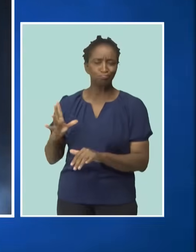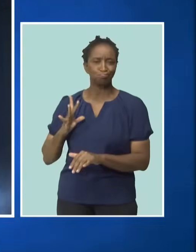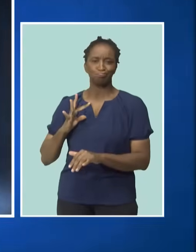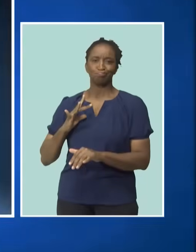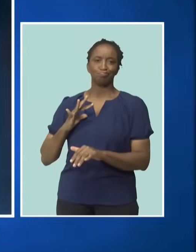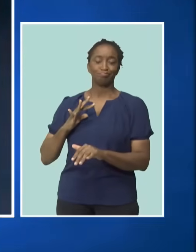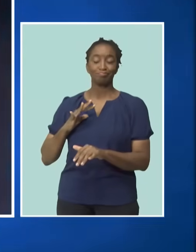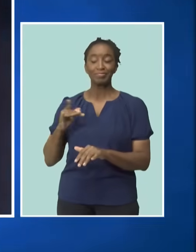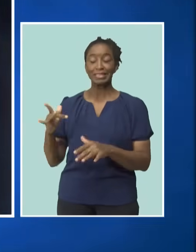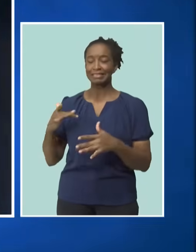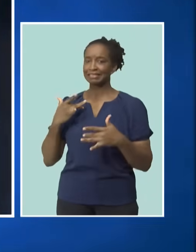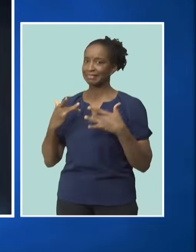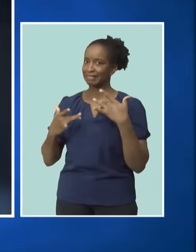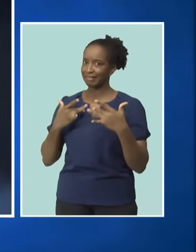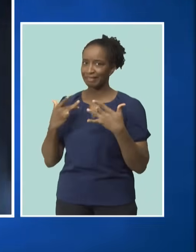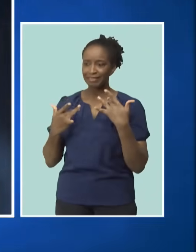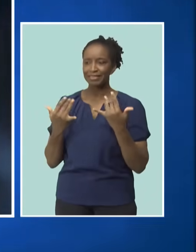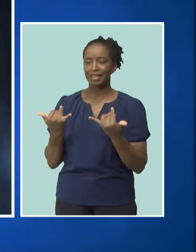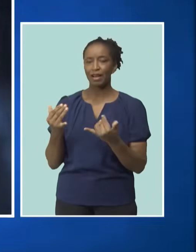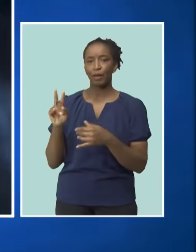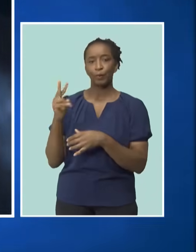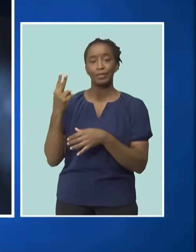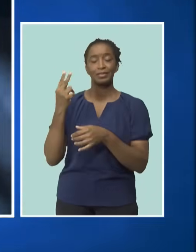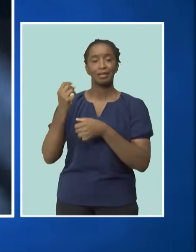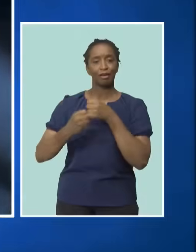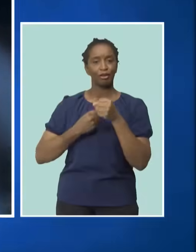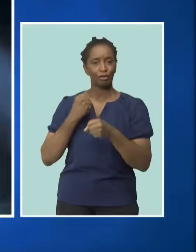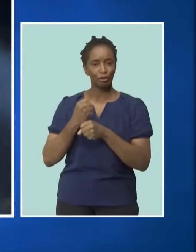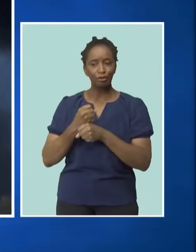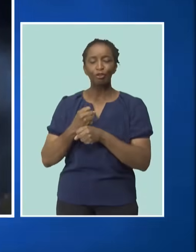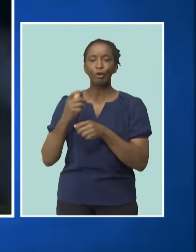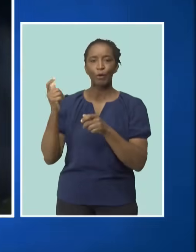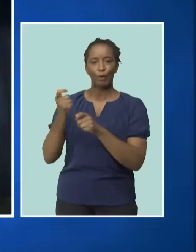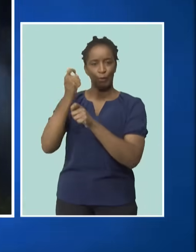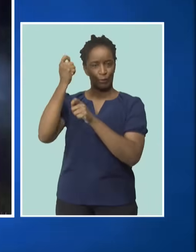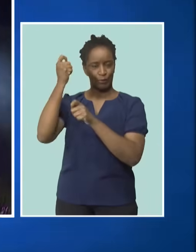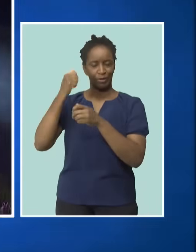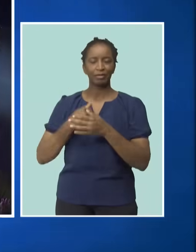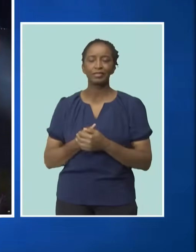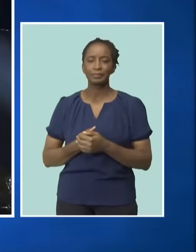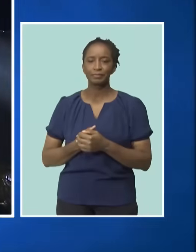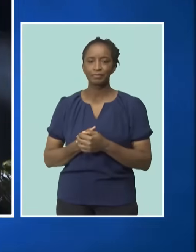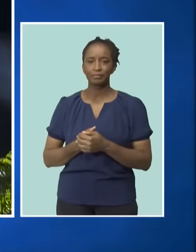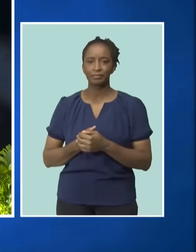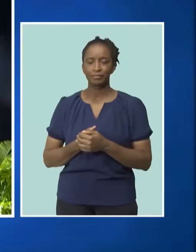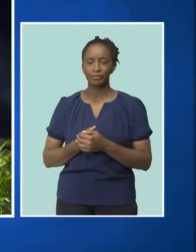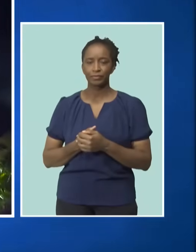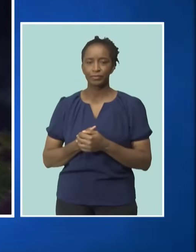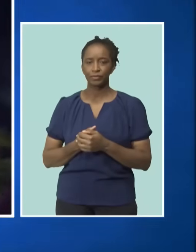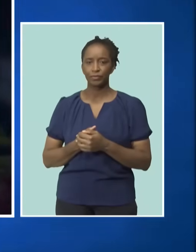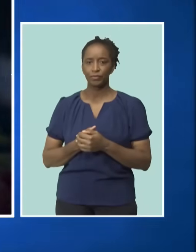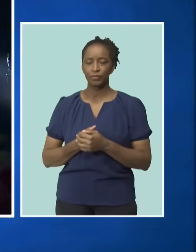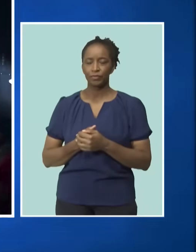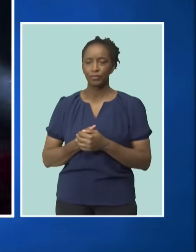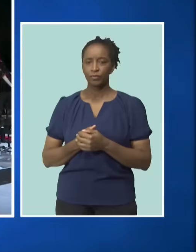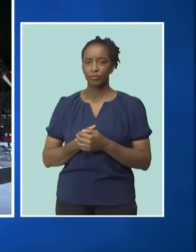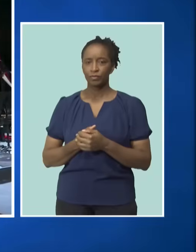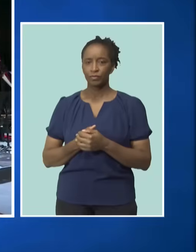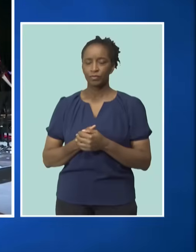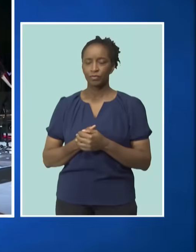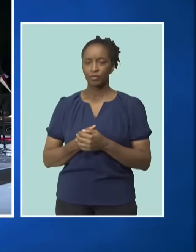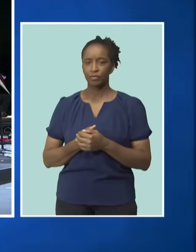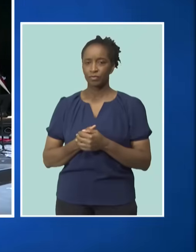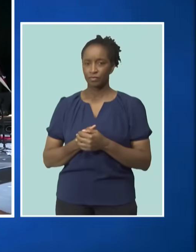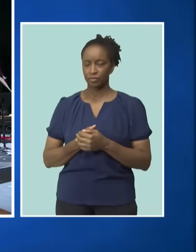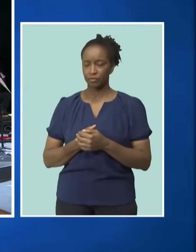to reclaim his Soca Monarch title, with his song written by Michael Mikey Mercer and arranged by Randy Eastman.